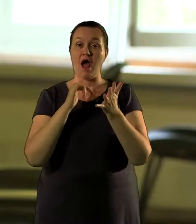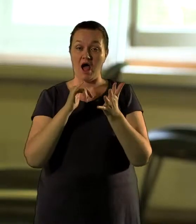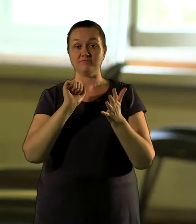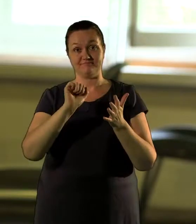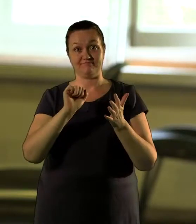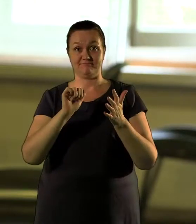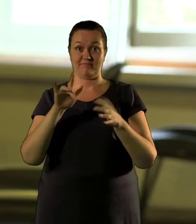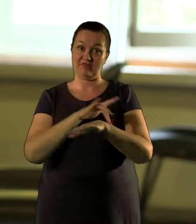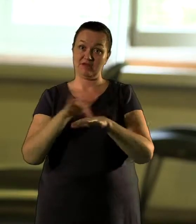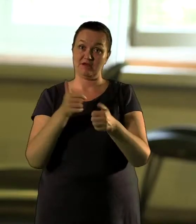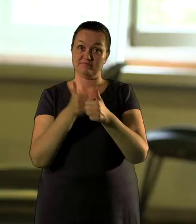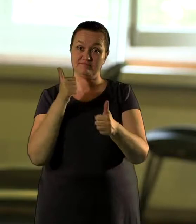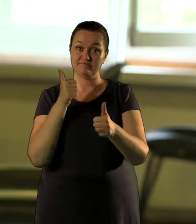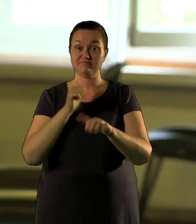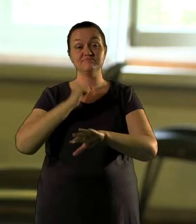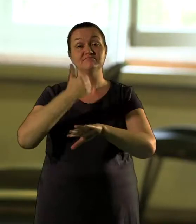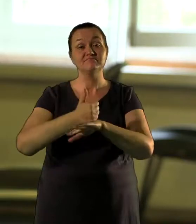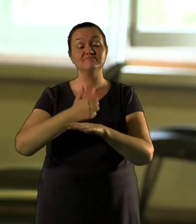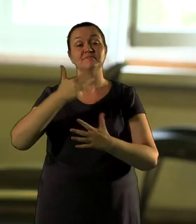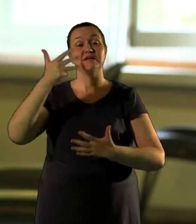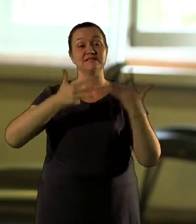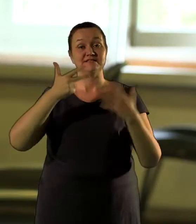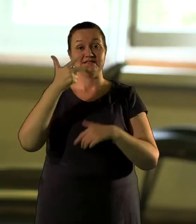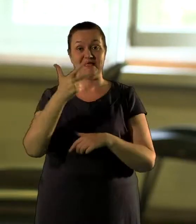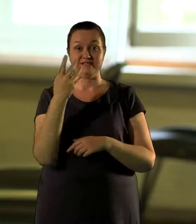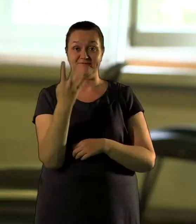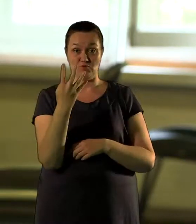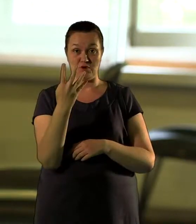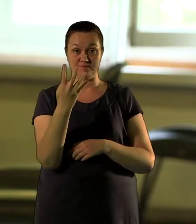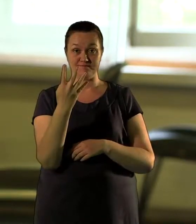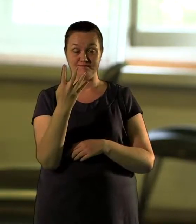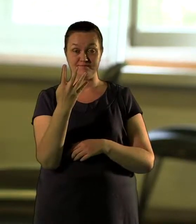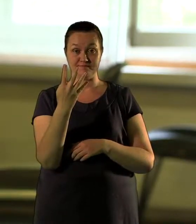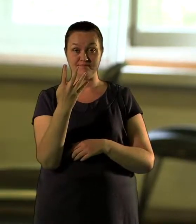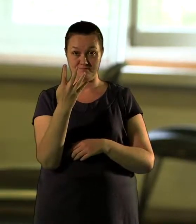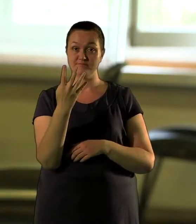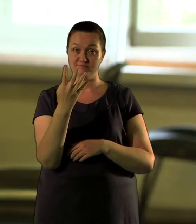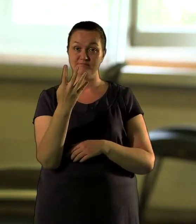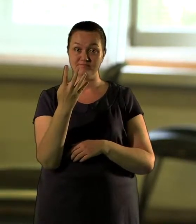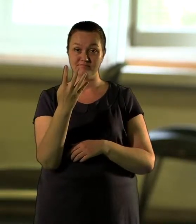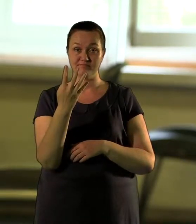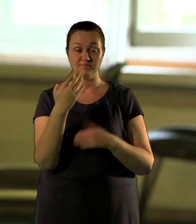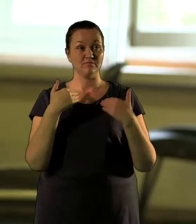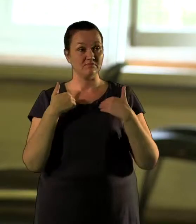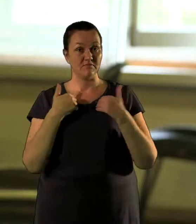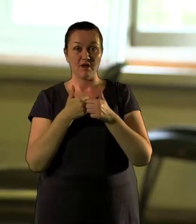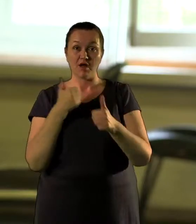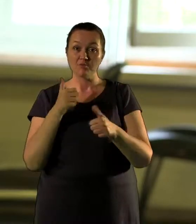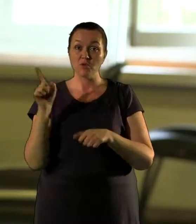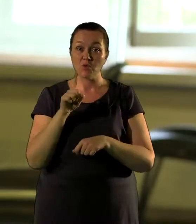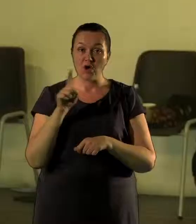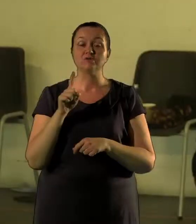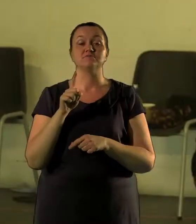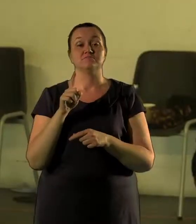since 1984, and we are a company with actors with learning